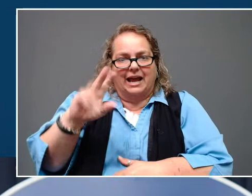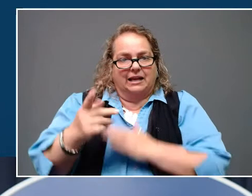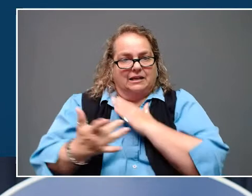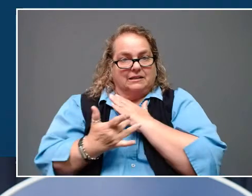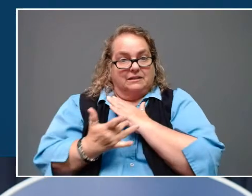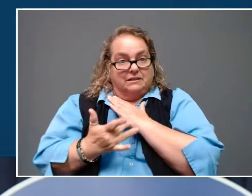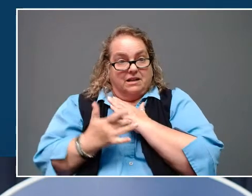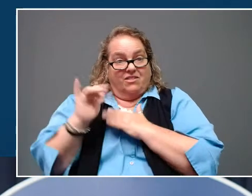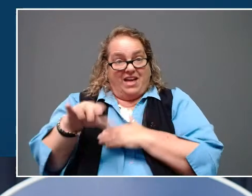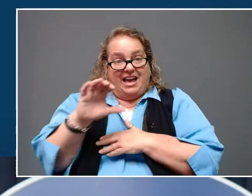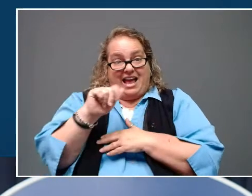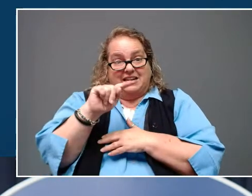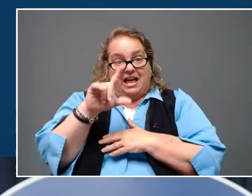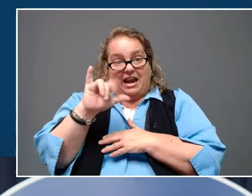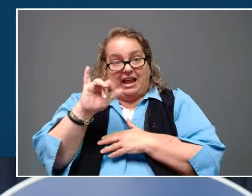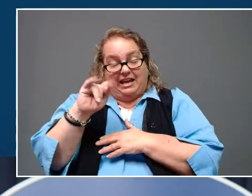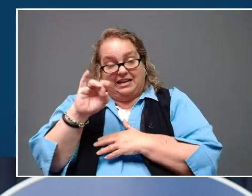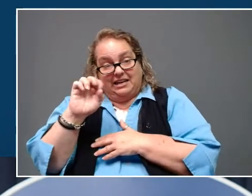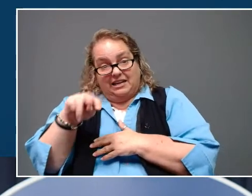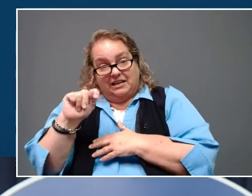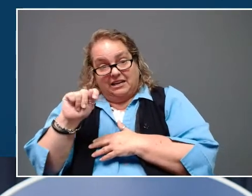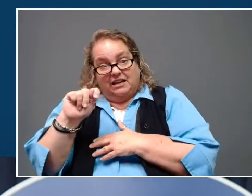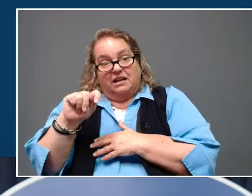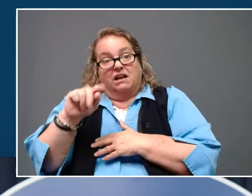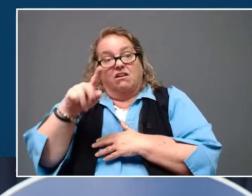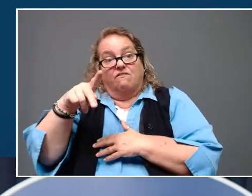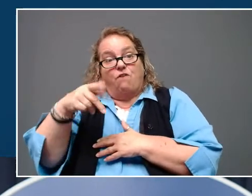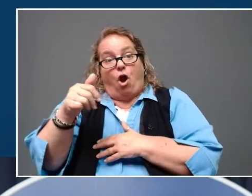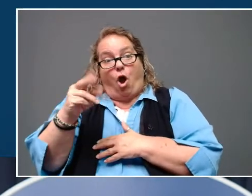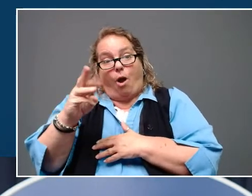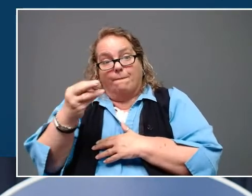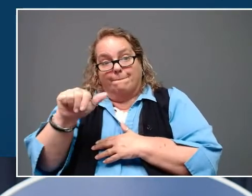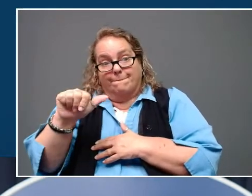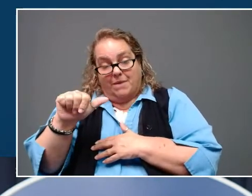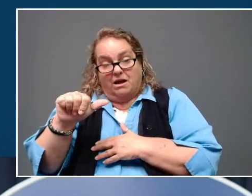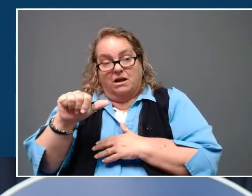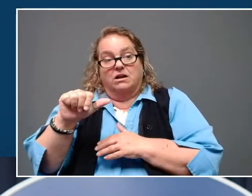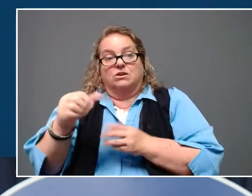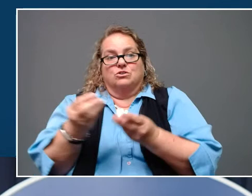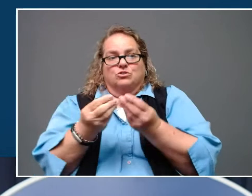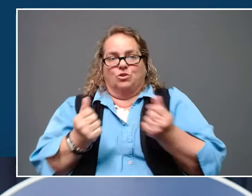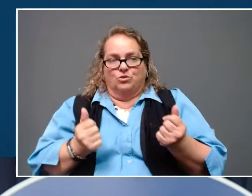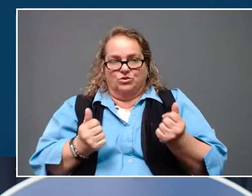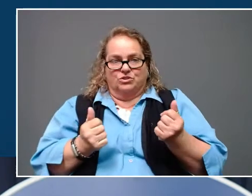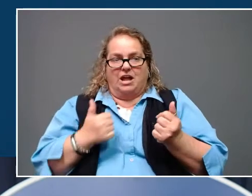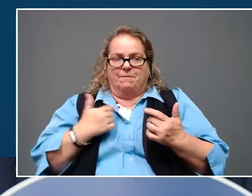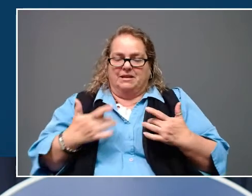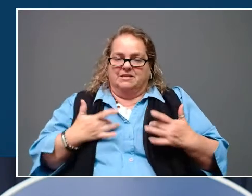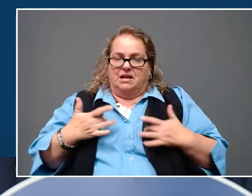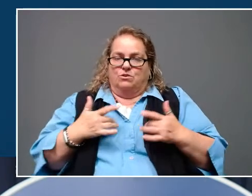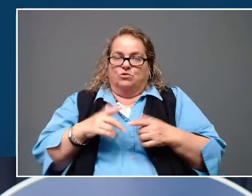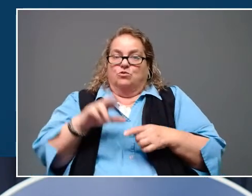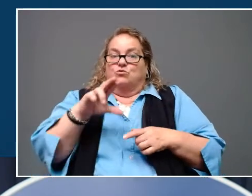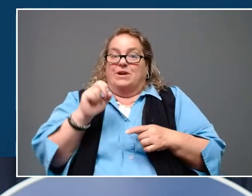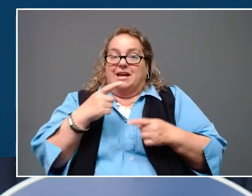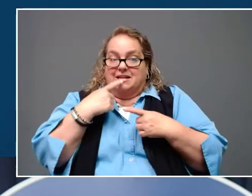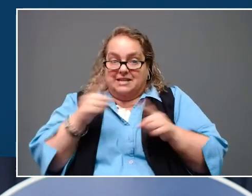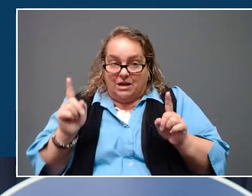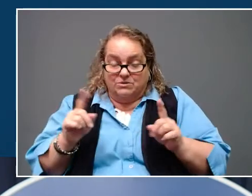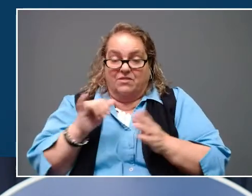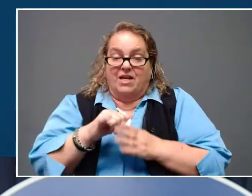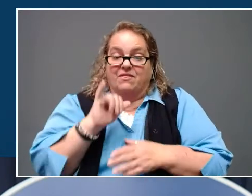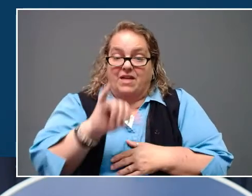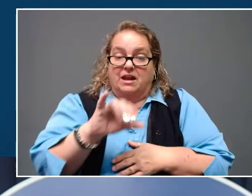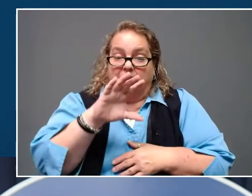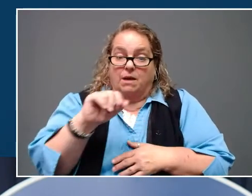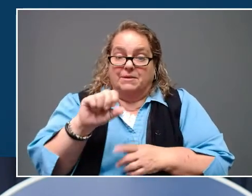over 50 manufacturing locations across the globe. I'm excited to re-announce that the company's expansion